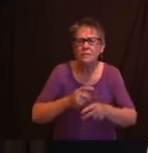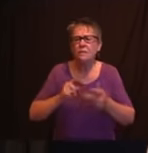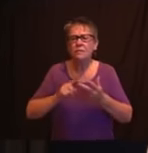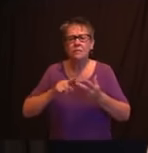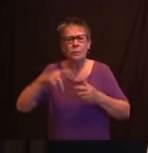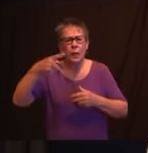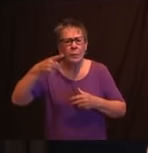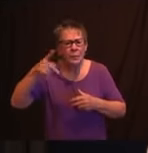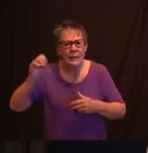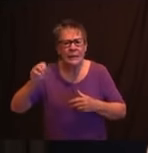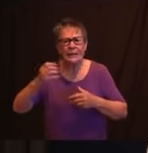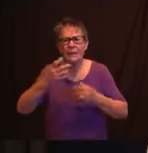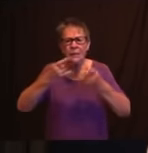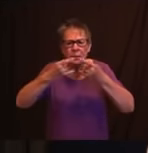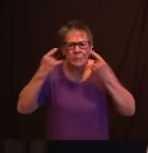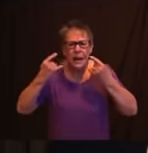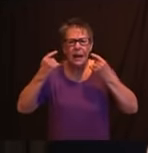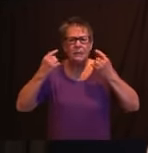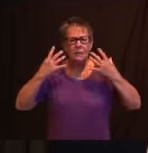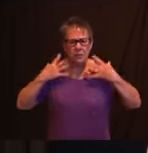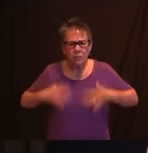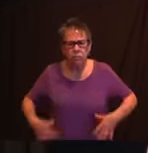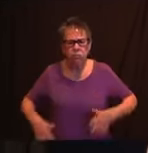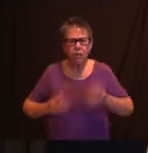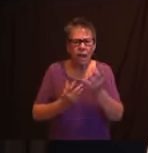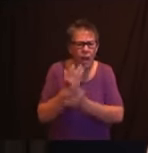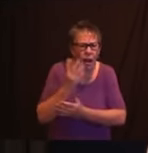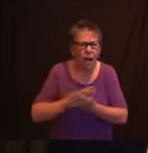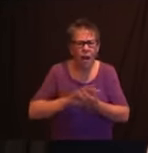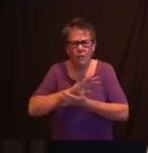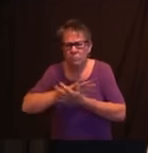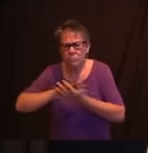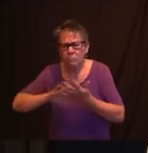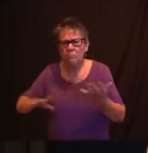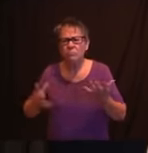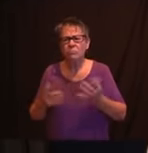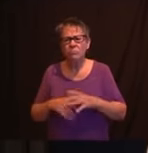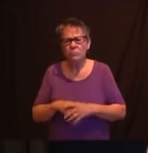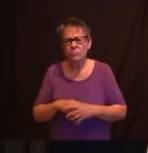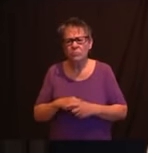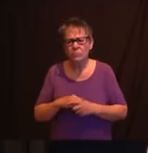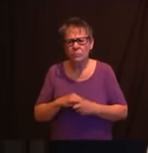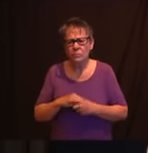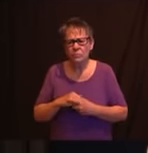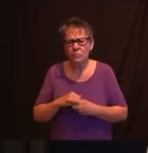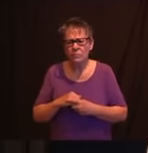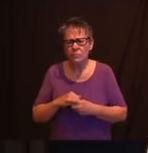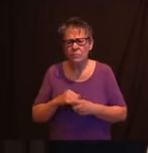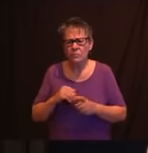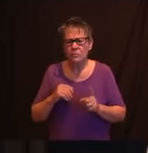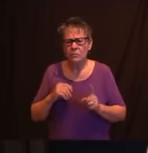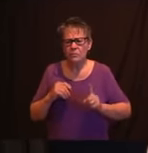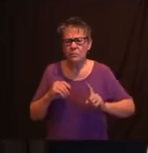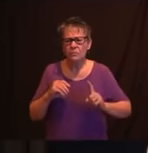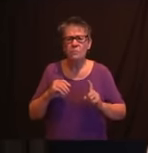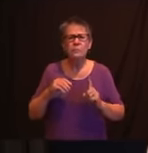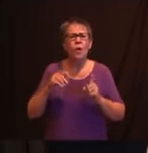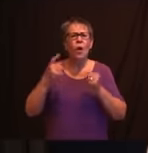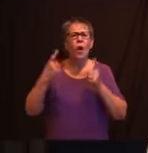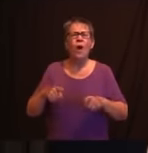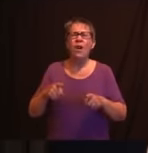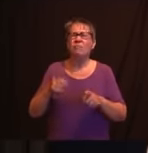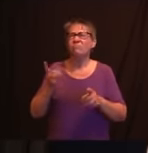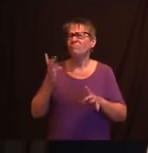the tragedy at Wanacue that should have been the wake-up call, and the current crisis that we are now in. The